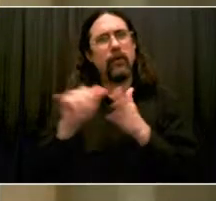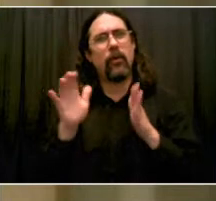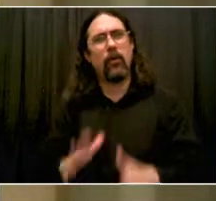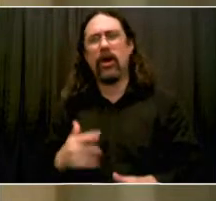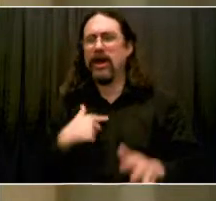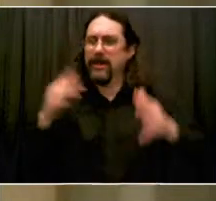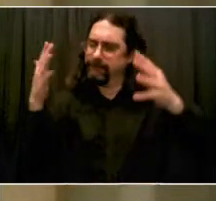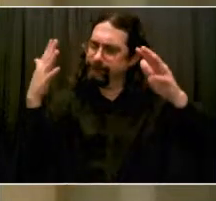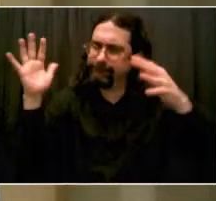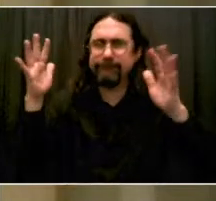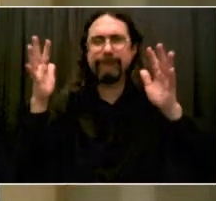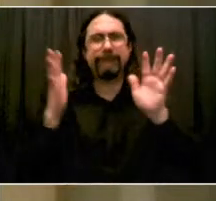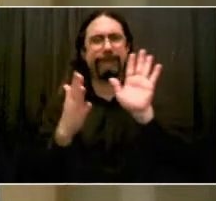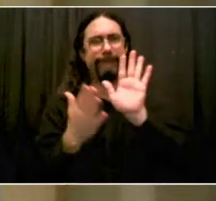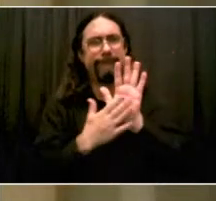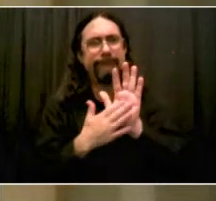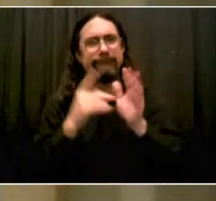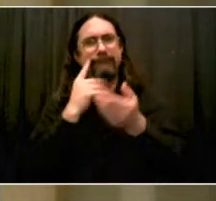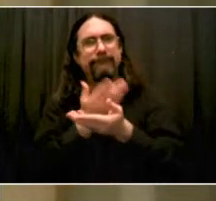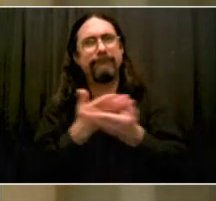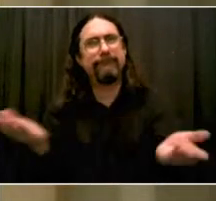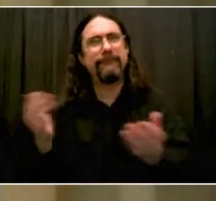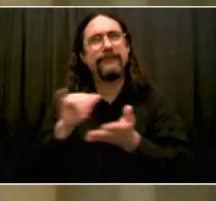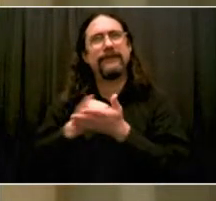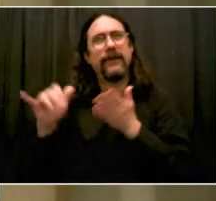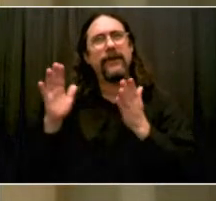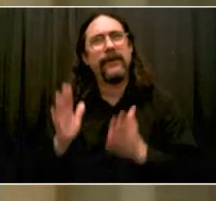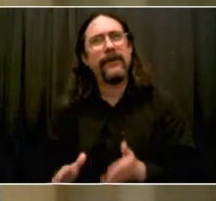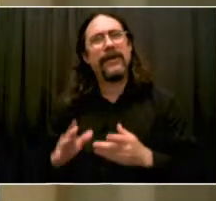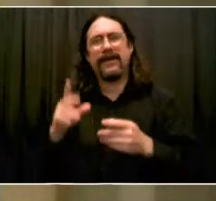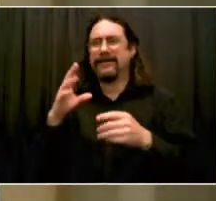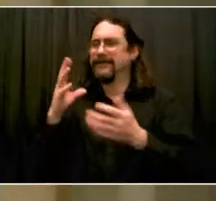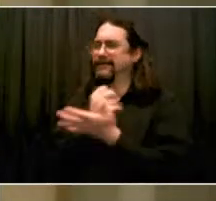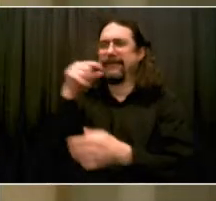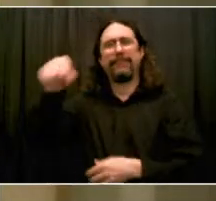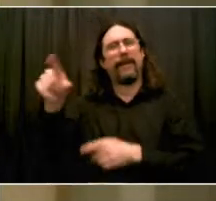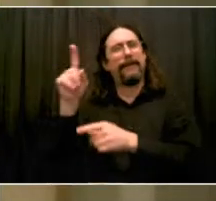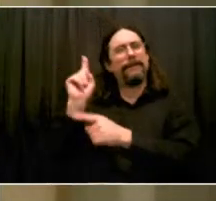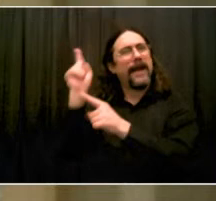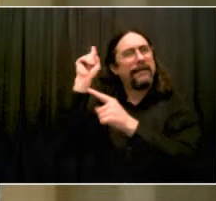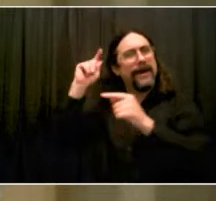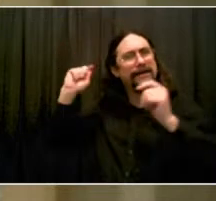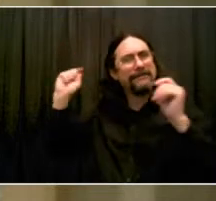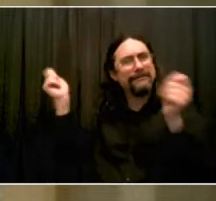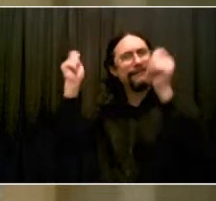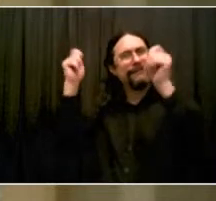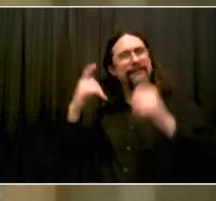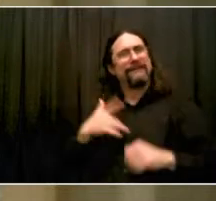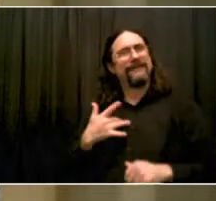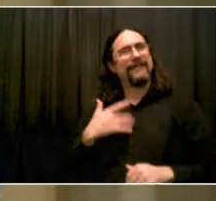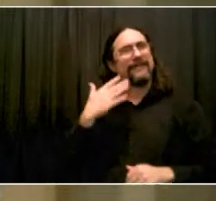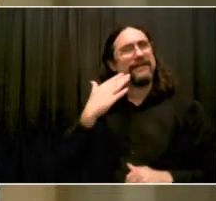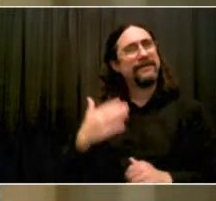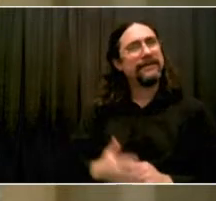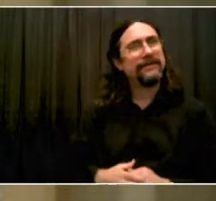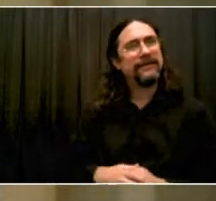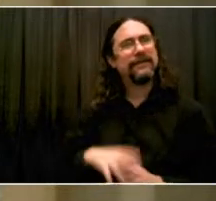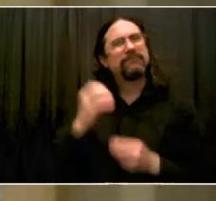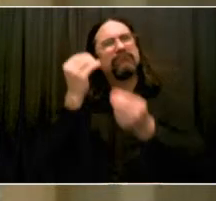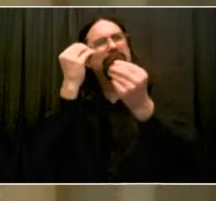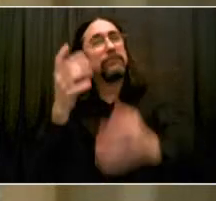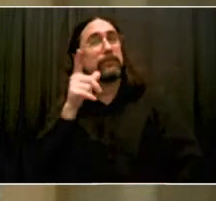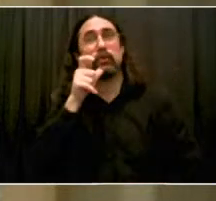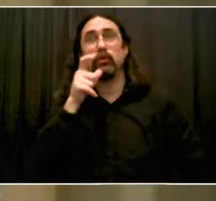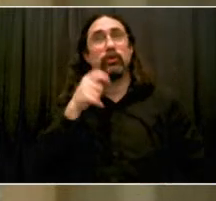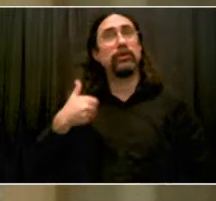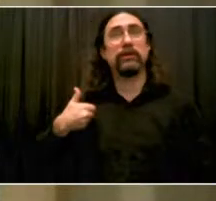I've made a career out of trying to turn challenges into opportunities, and we have a big challenge right now. New York is a